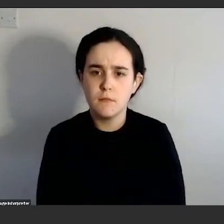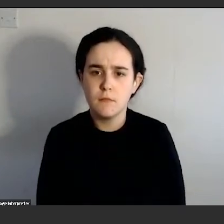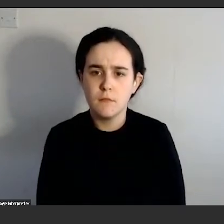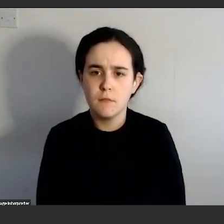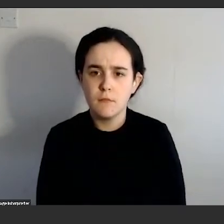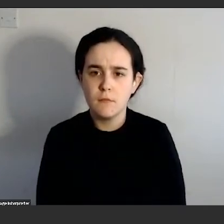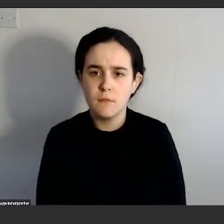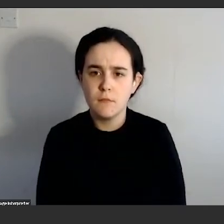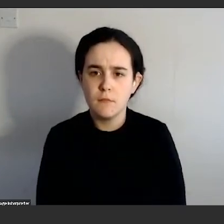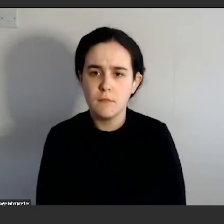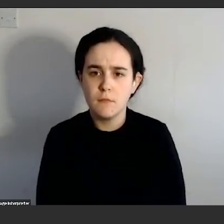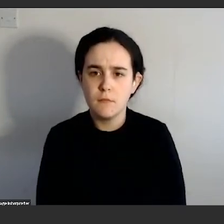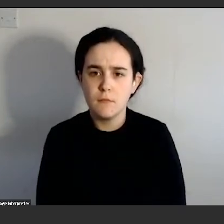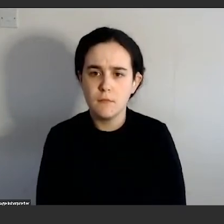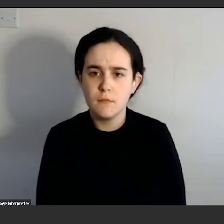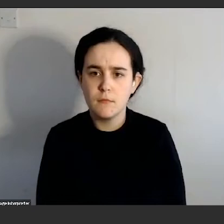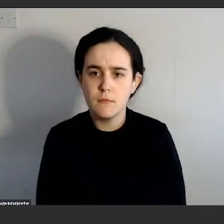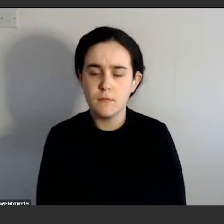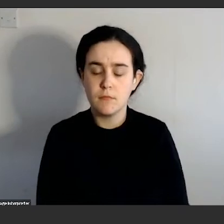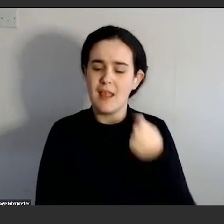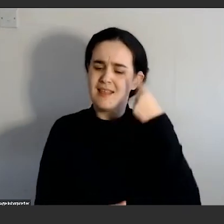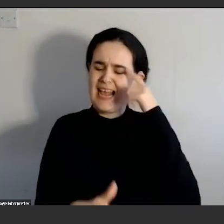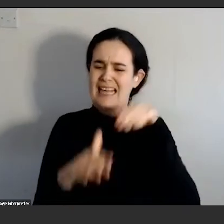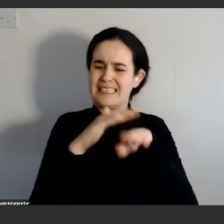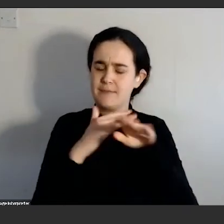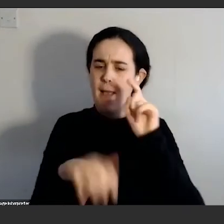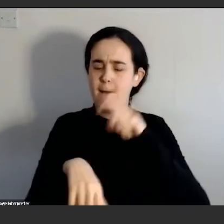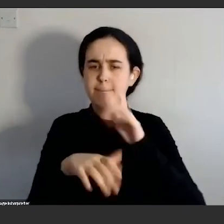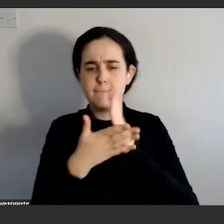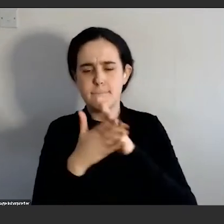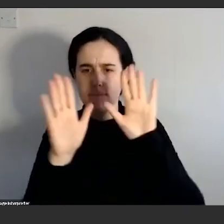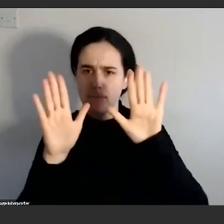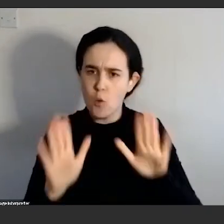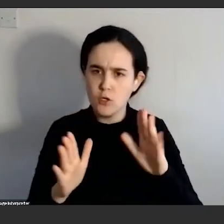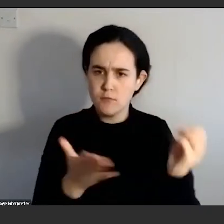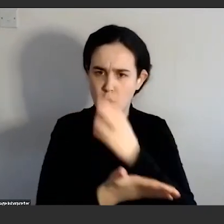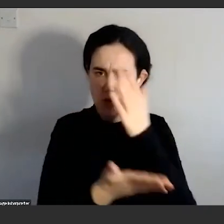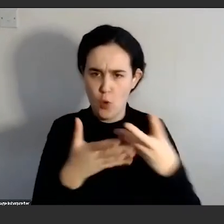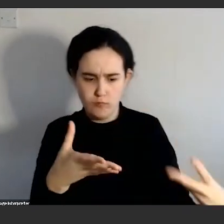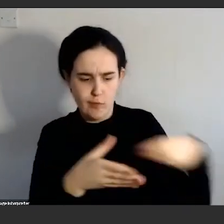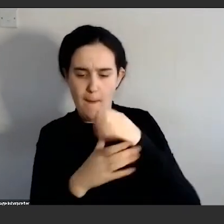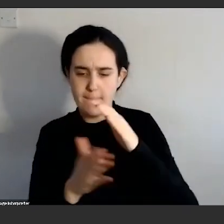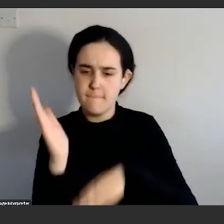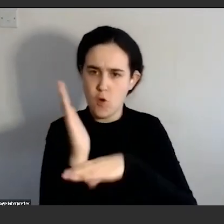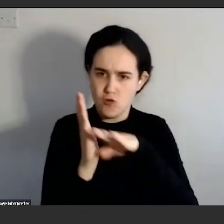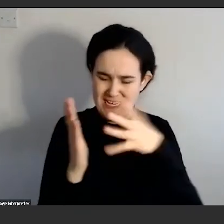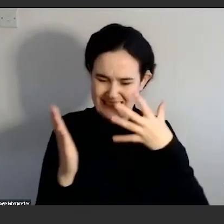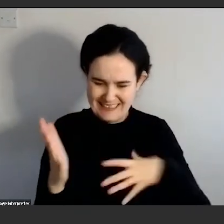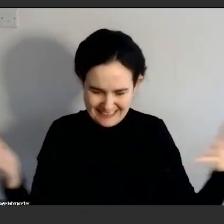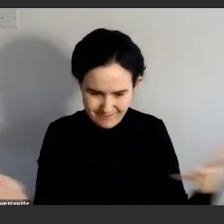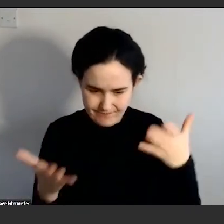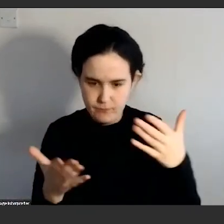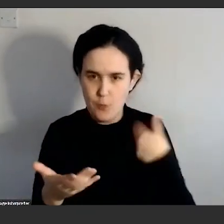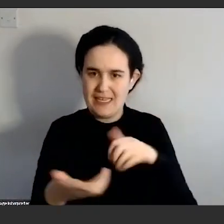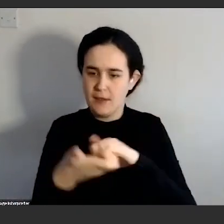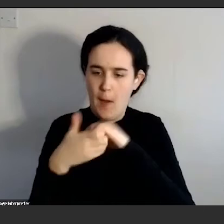past 14 years. So, and because of that, I use a wheelchair now, which wasn't so back then. The